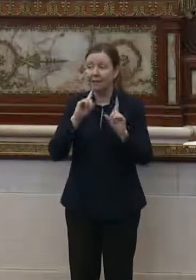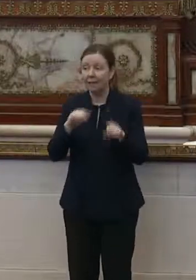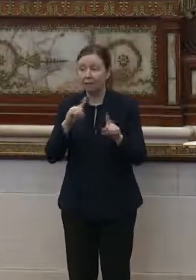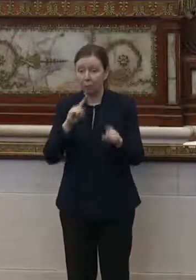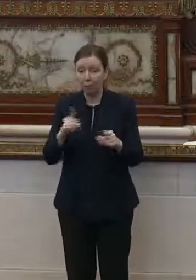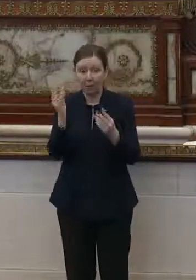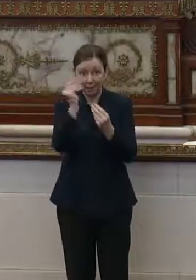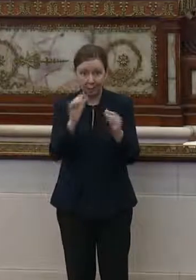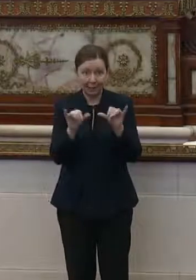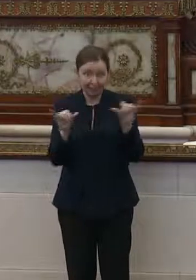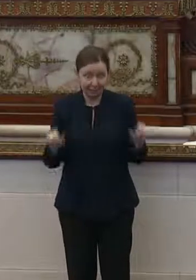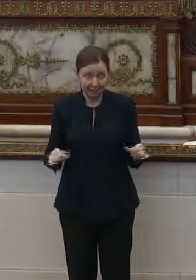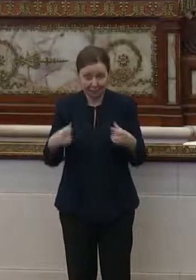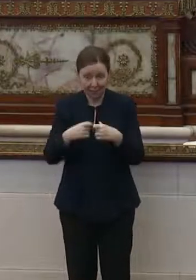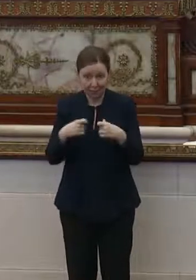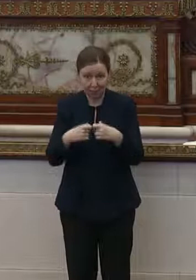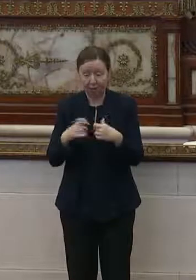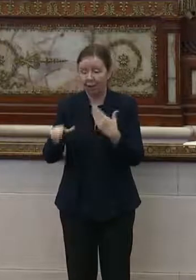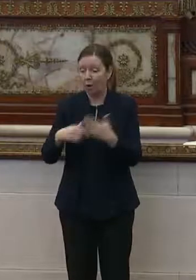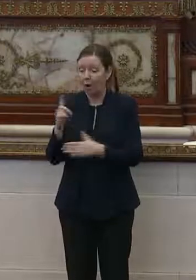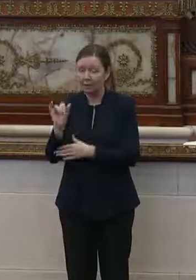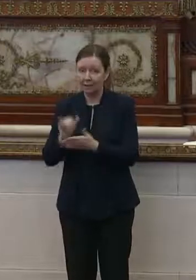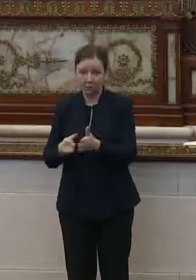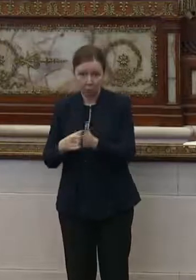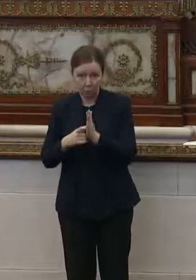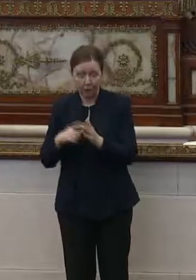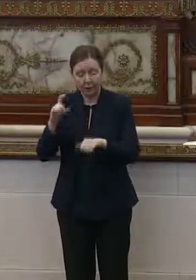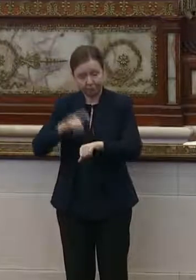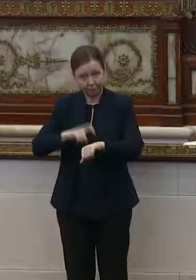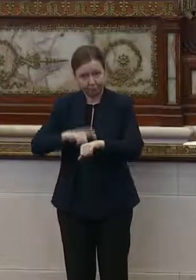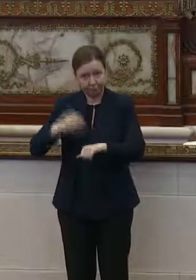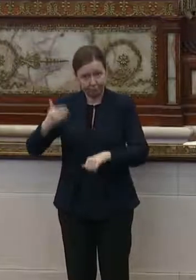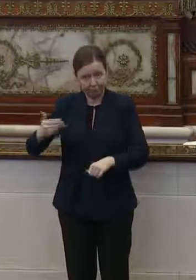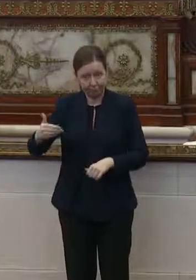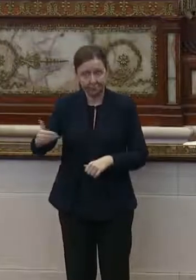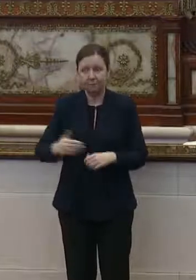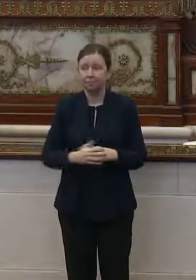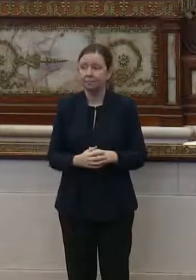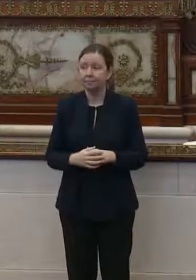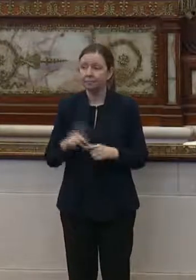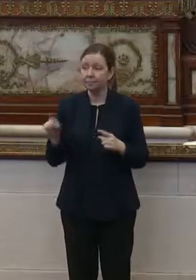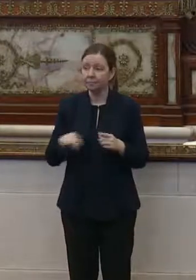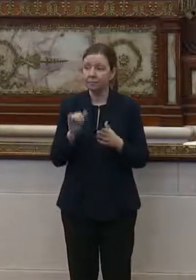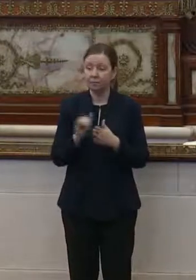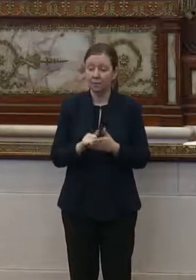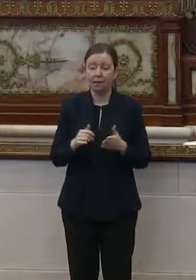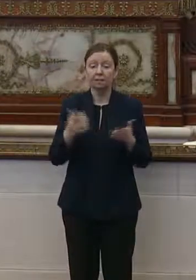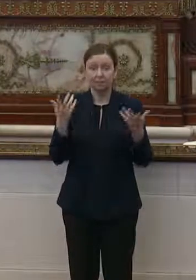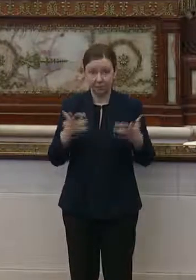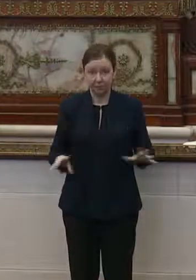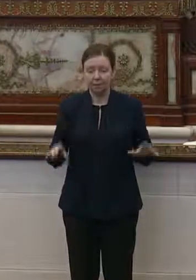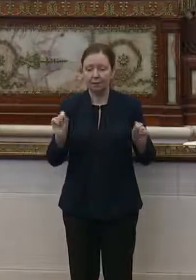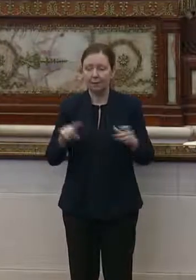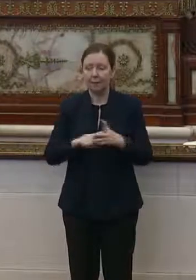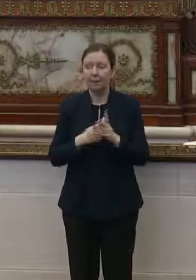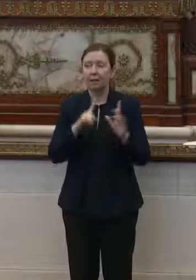information system all the data elements required in a timely fashion. Once these steps are completed, they can begin ordering and administering